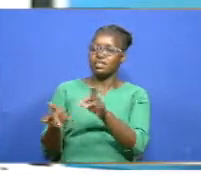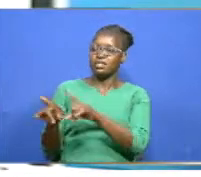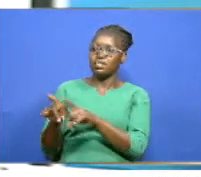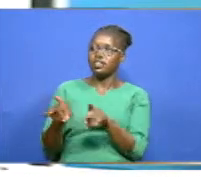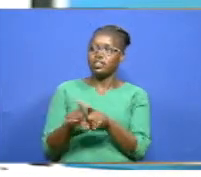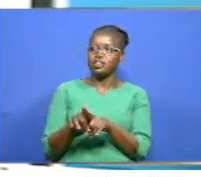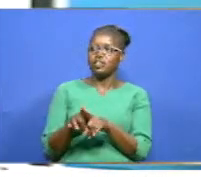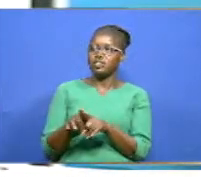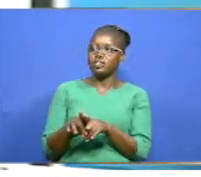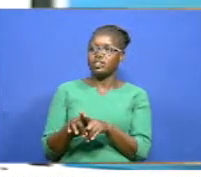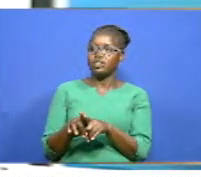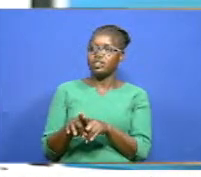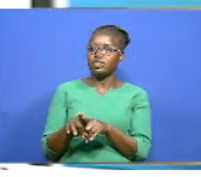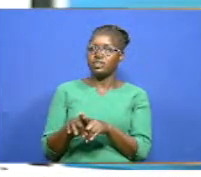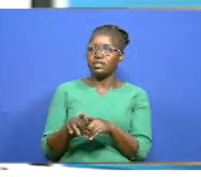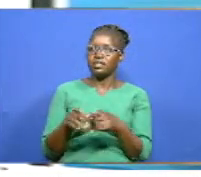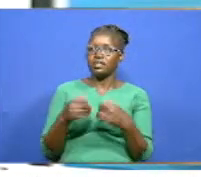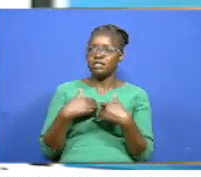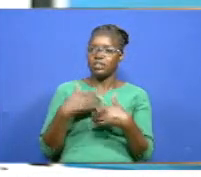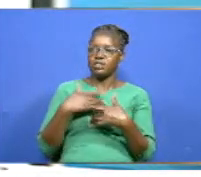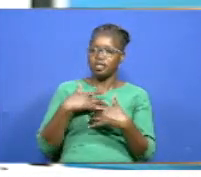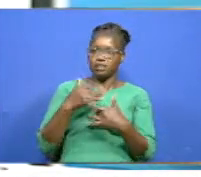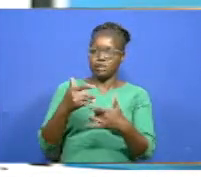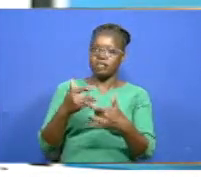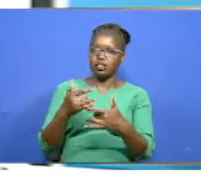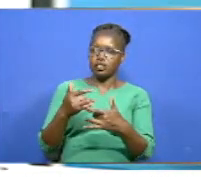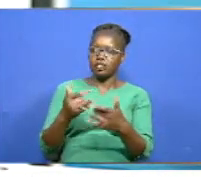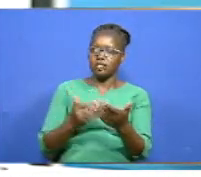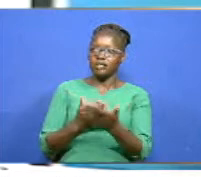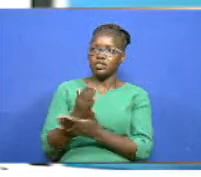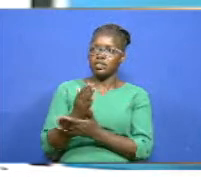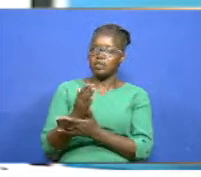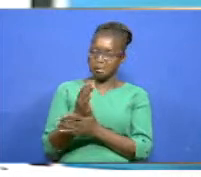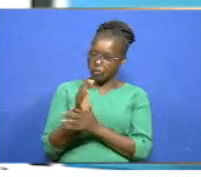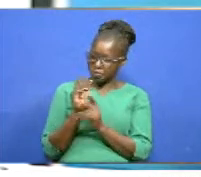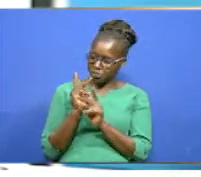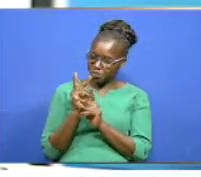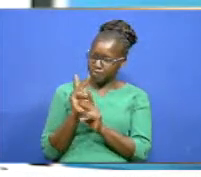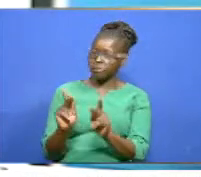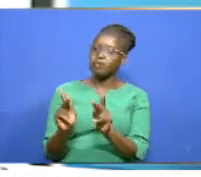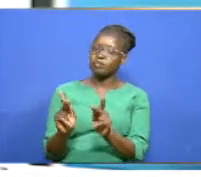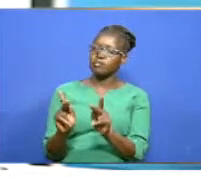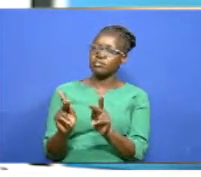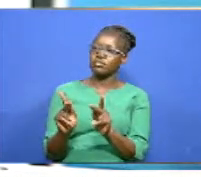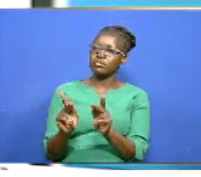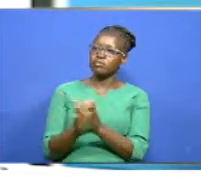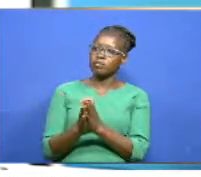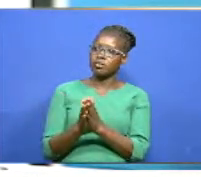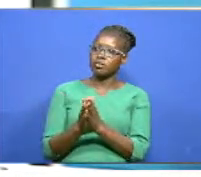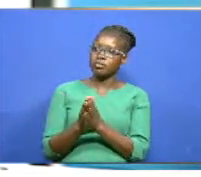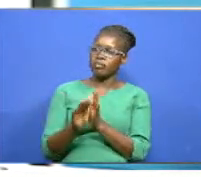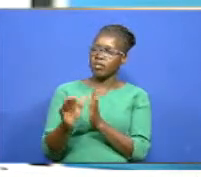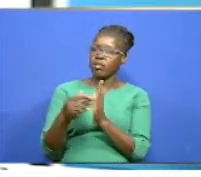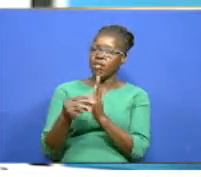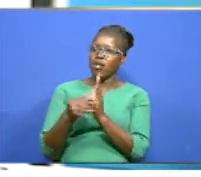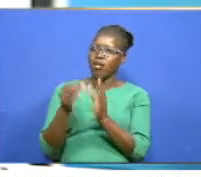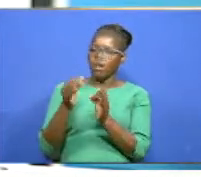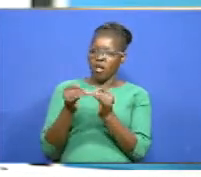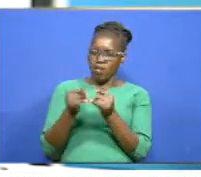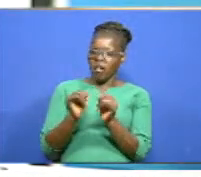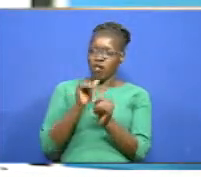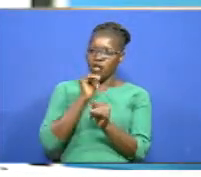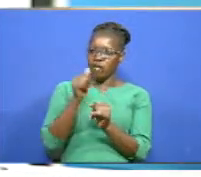have interest in ensuring they maintain their kingpins, their kingmanship. Otherwise, if they try